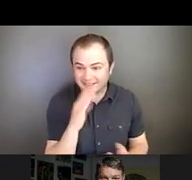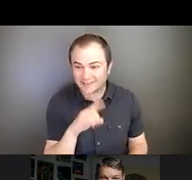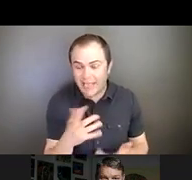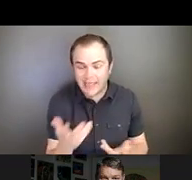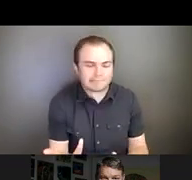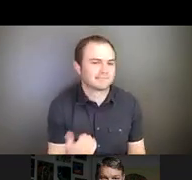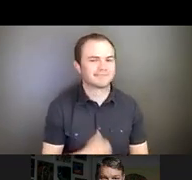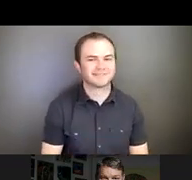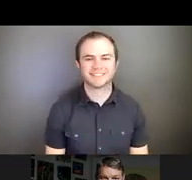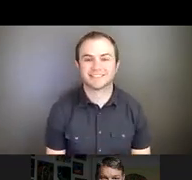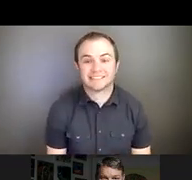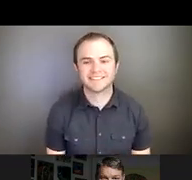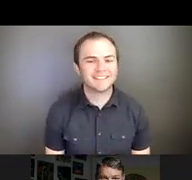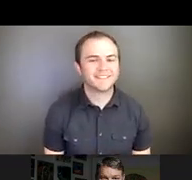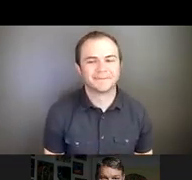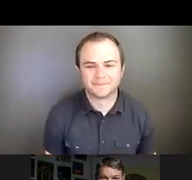Yeah.